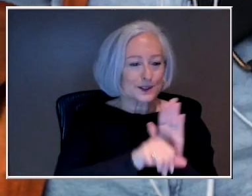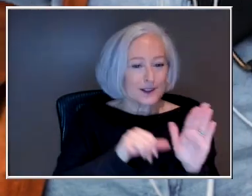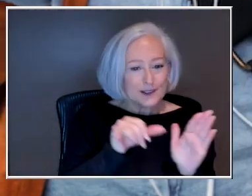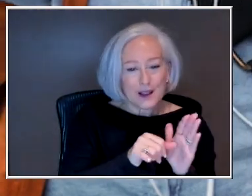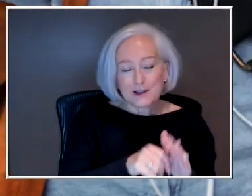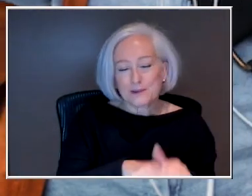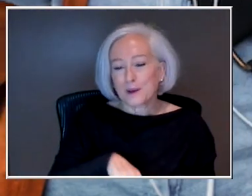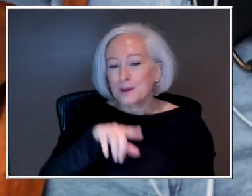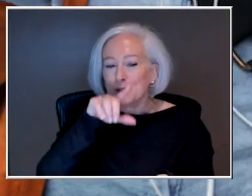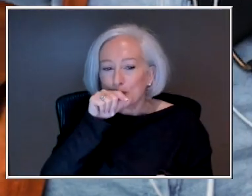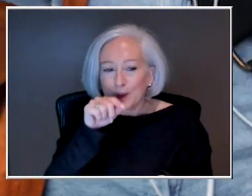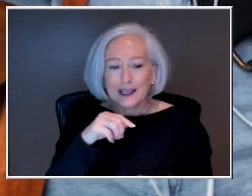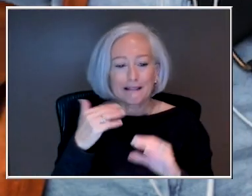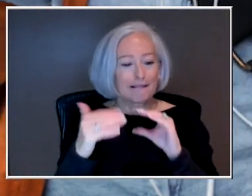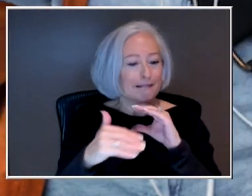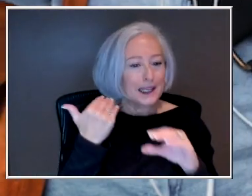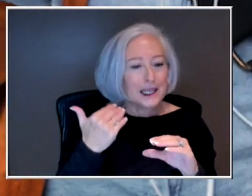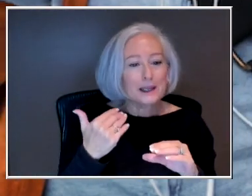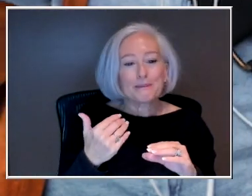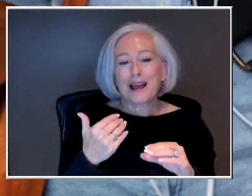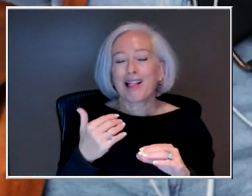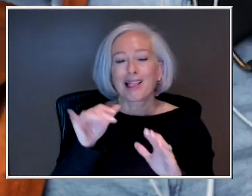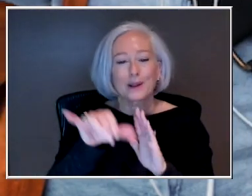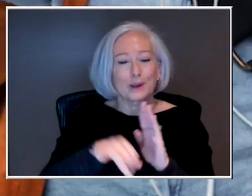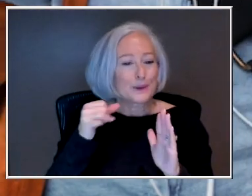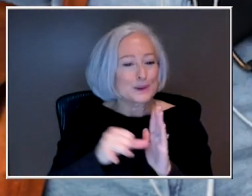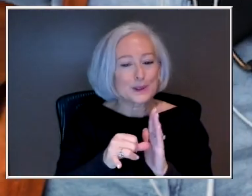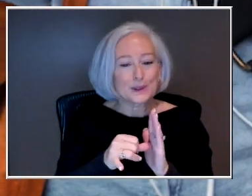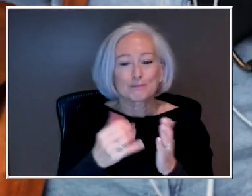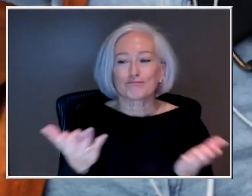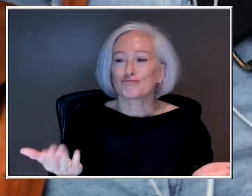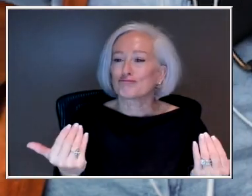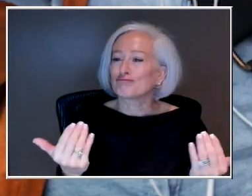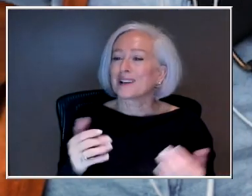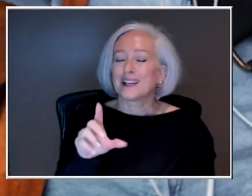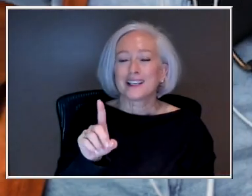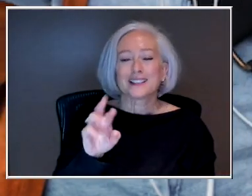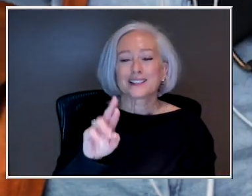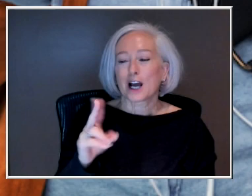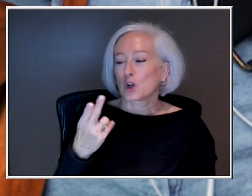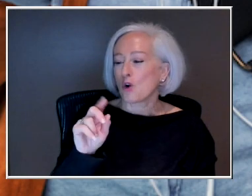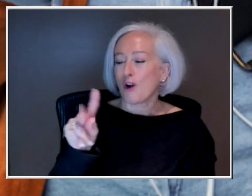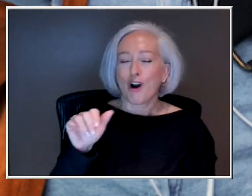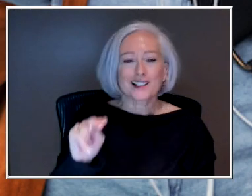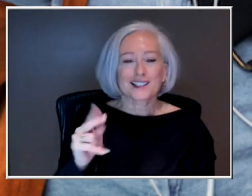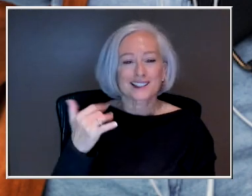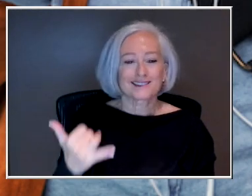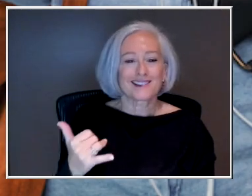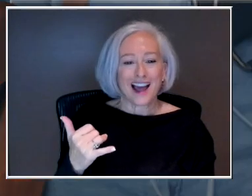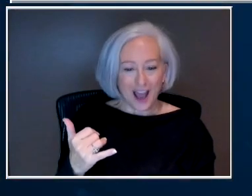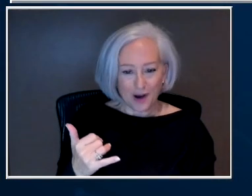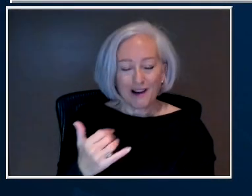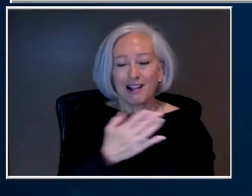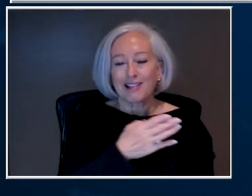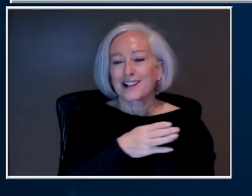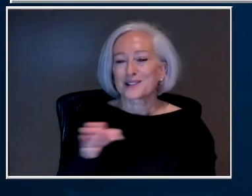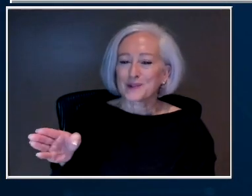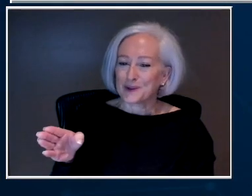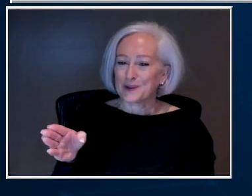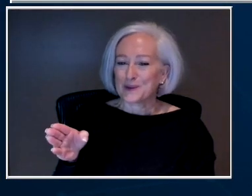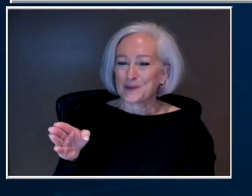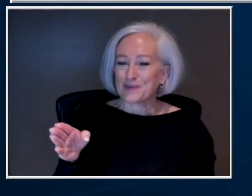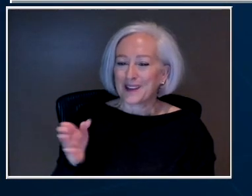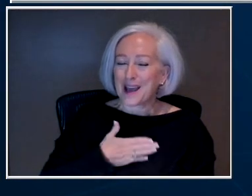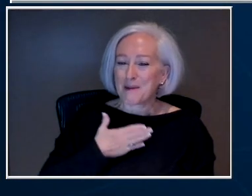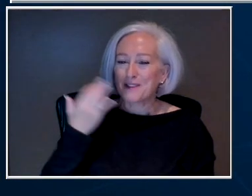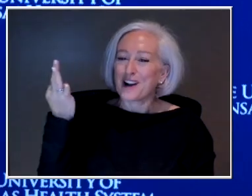Medical News Network. Info is right there on your screen. Let's check in with Dr. Dana Hawkinson, Medical Director of Infection Prevention and Control. Happy Friday. Hi,